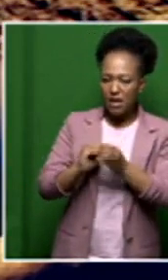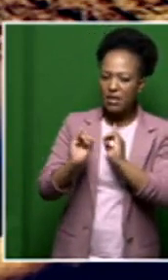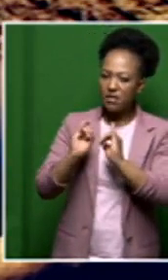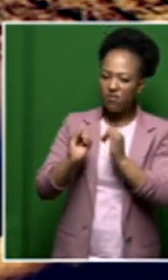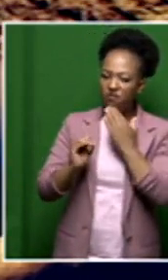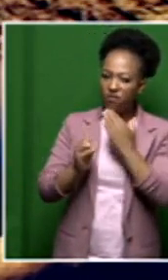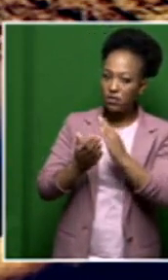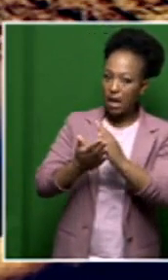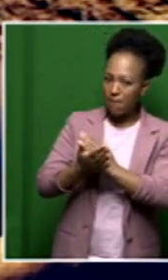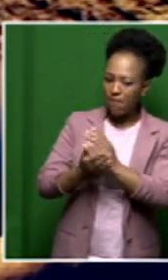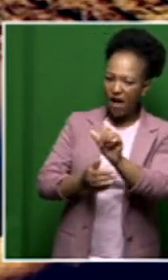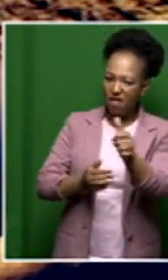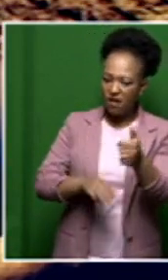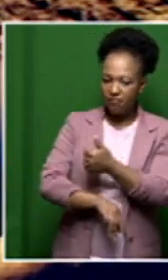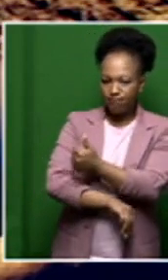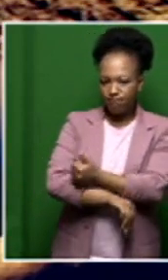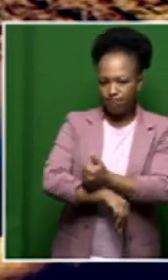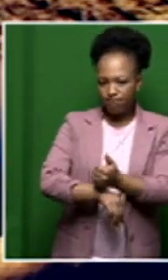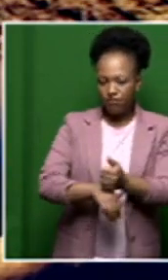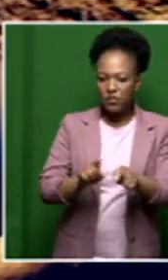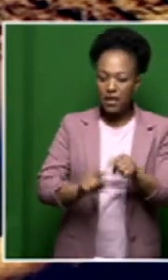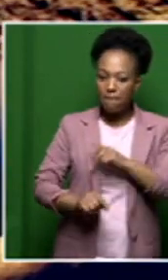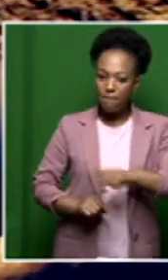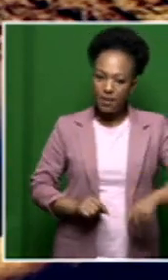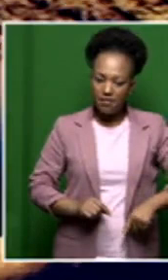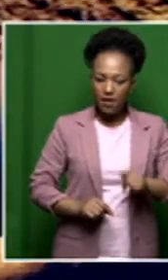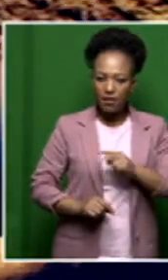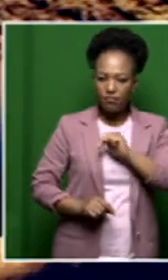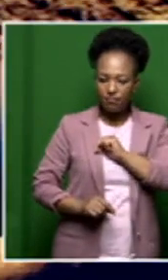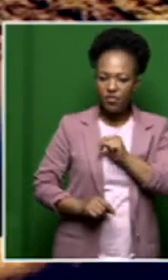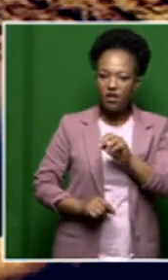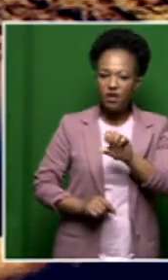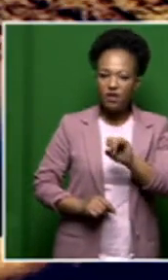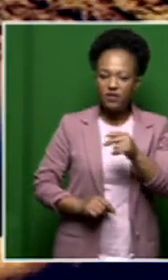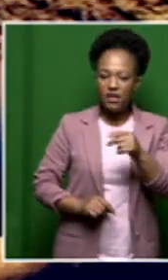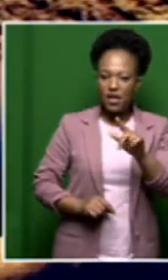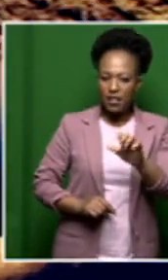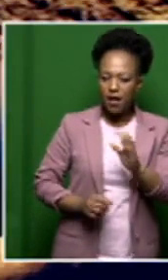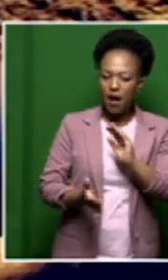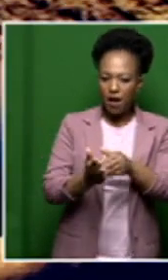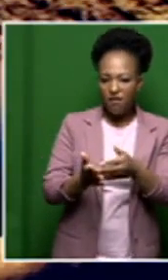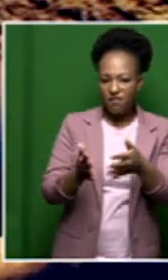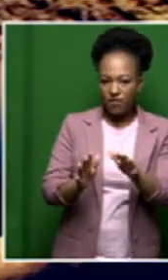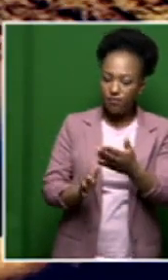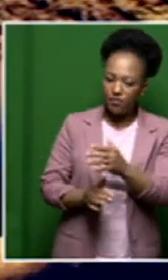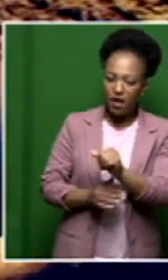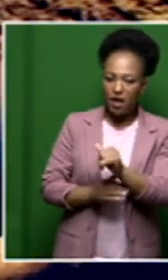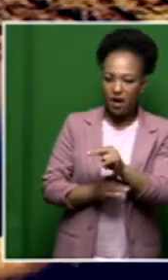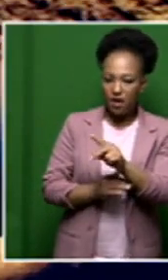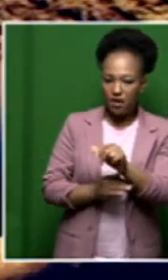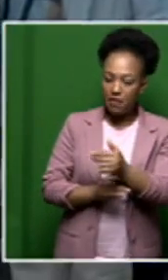interviews with some of the other stakeholders. And the Premier of KZN, Sihle Zikalala, has arrived. Let's take you there to